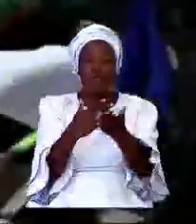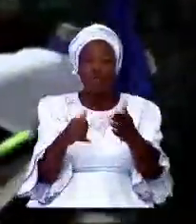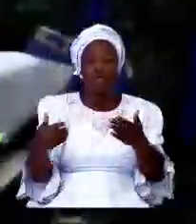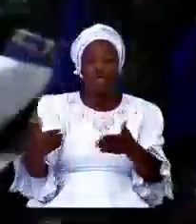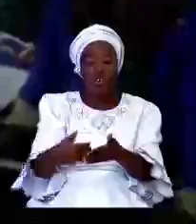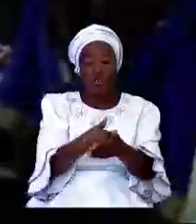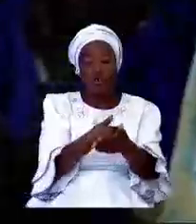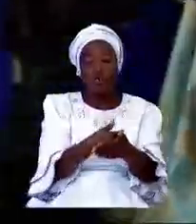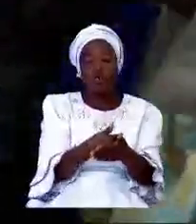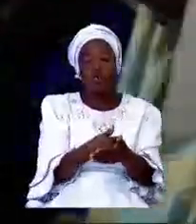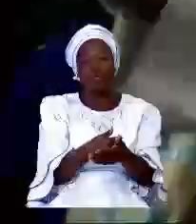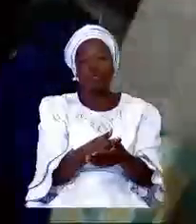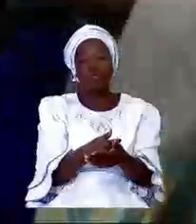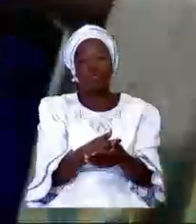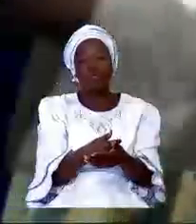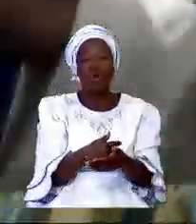something brighter,